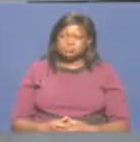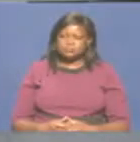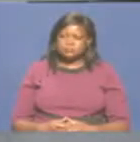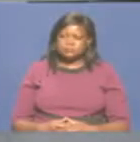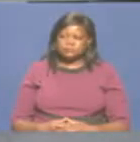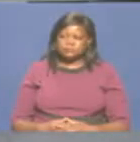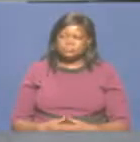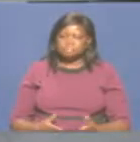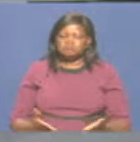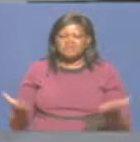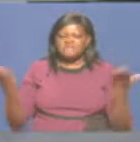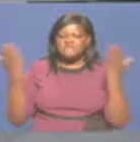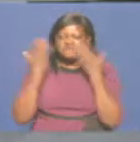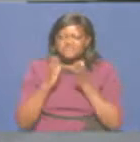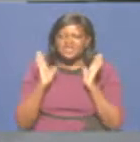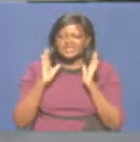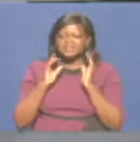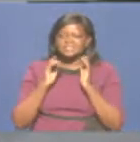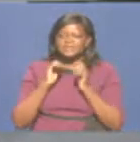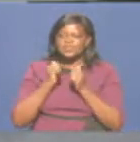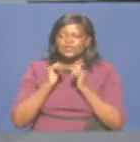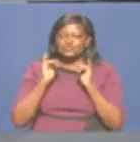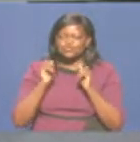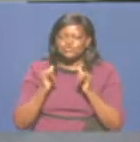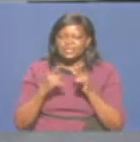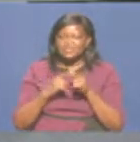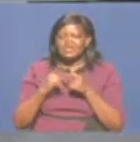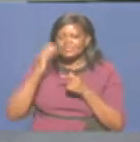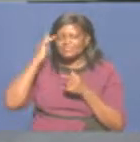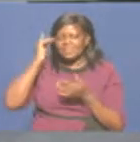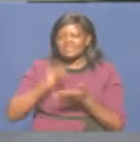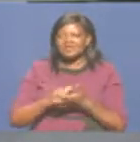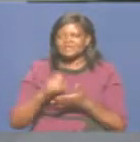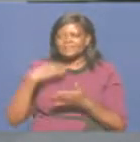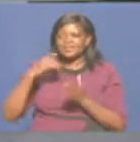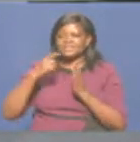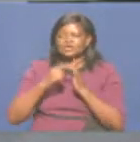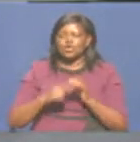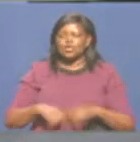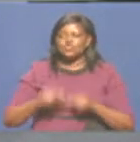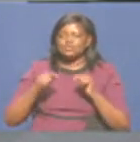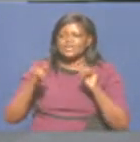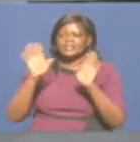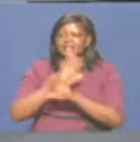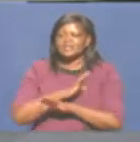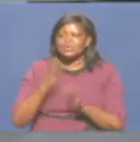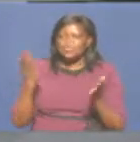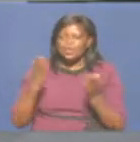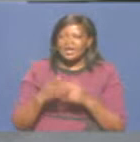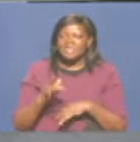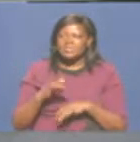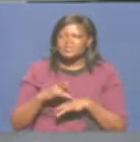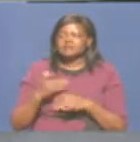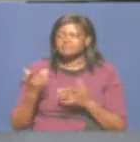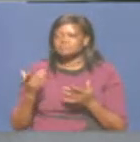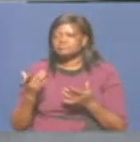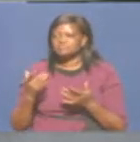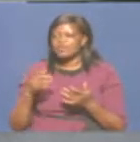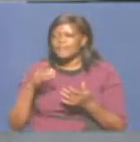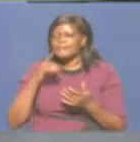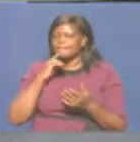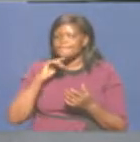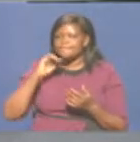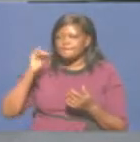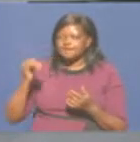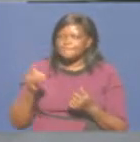Well, that's all the time we have for sports tonight. But just a reminder, the Champions League continues tonight, where in the early kickoff matches, Manchester City beat